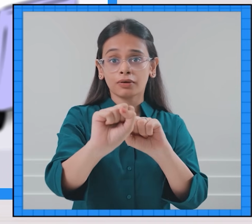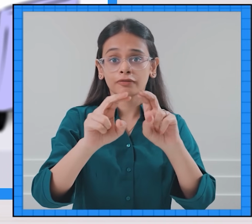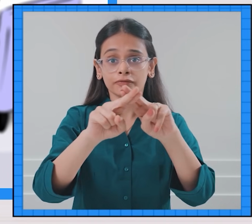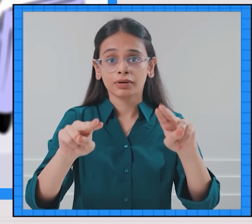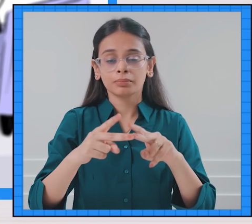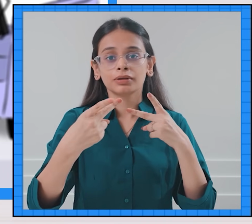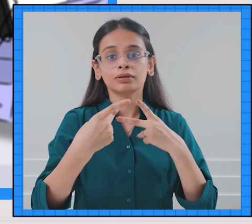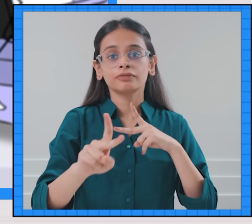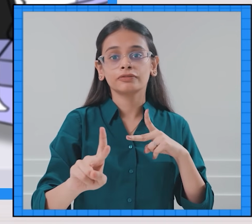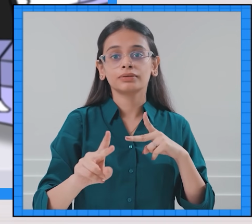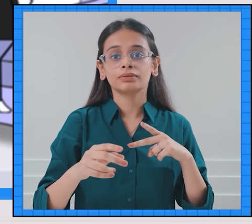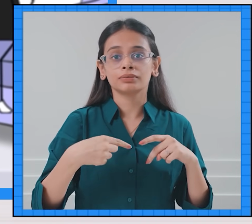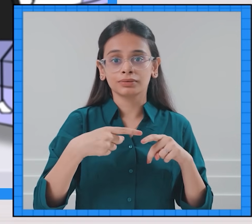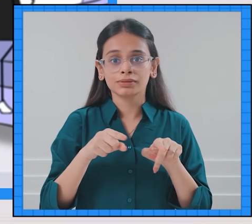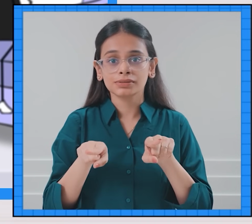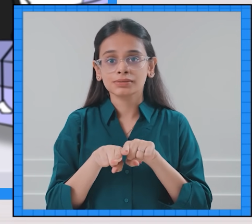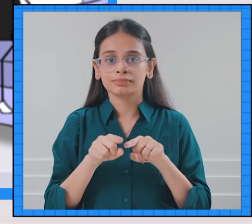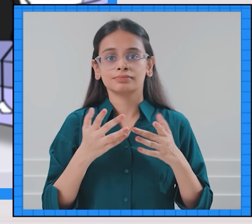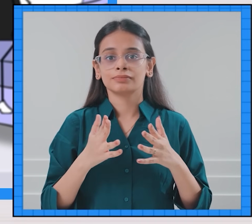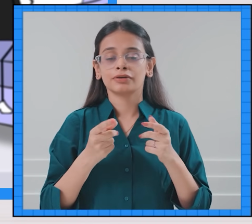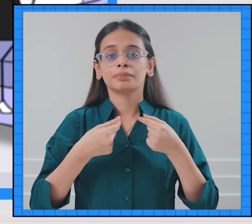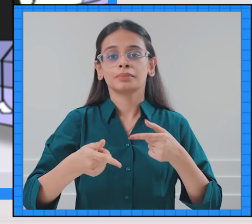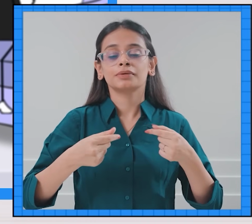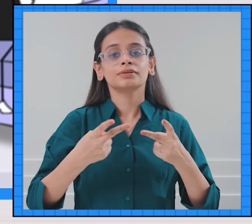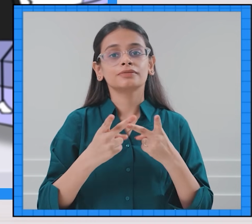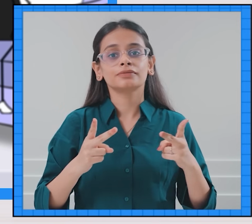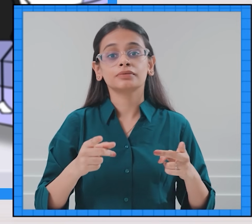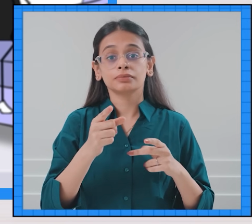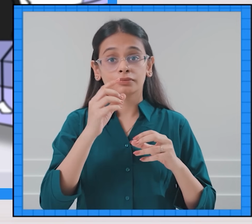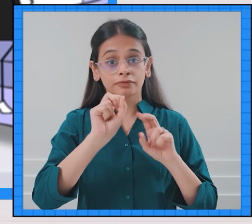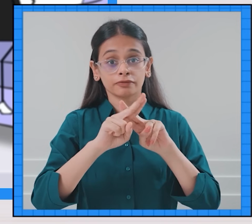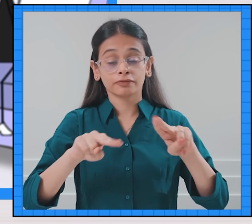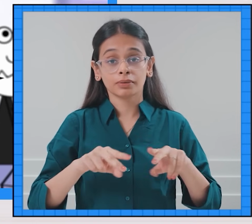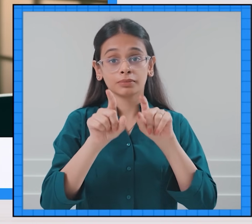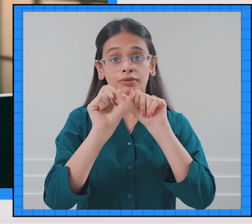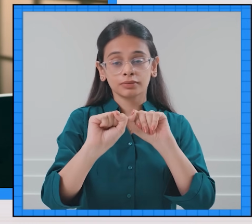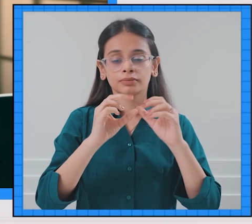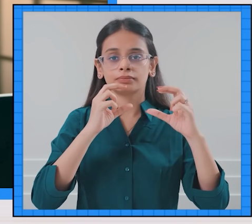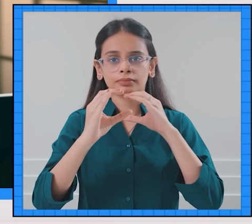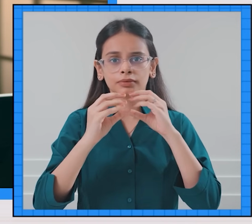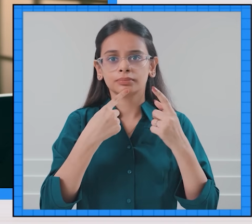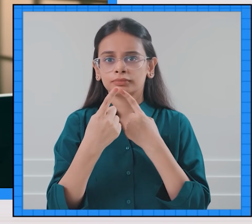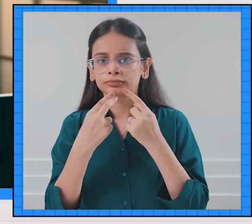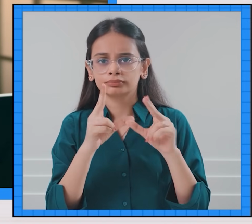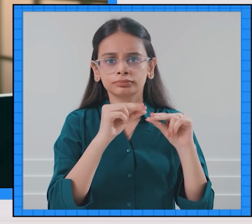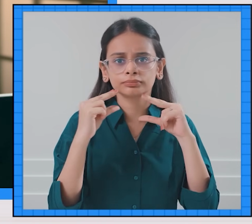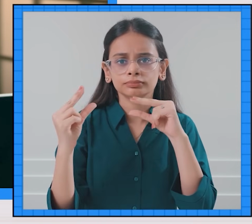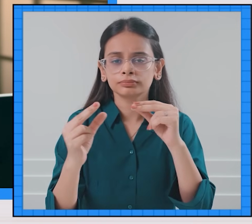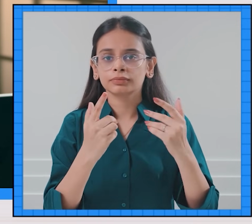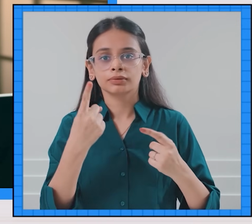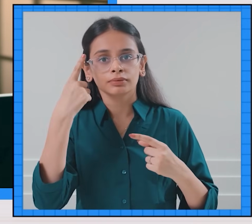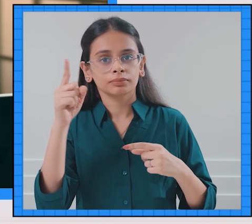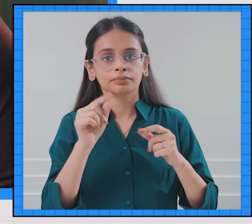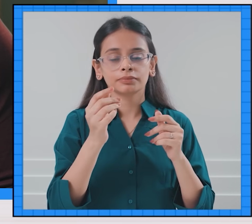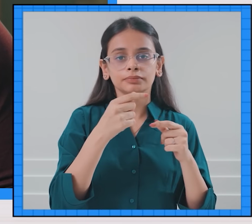family. Given this, it is best to sit with your family, with your loved ones, and figure out what would work as an emergency corpus for